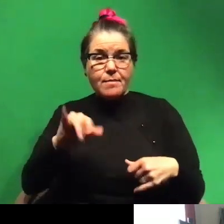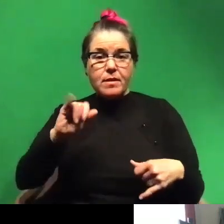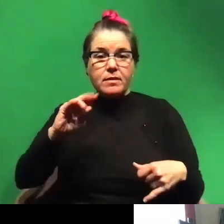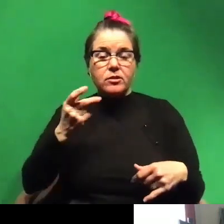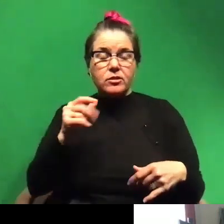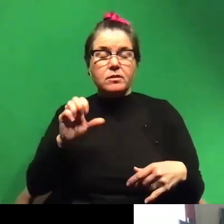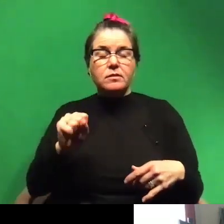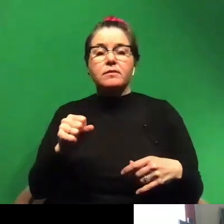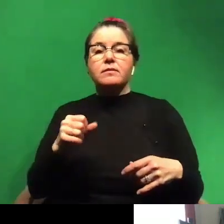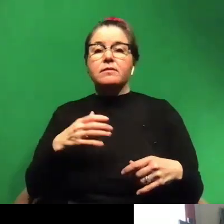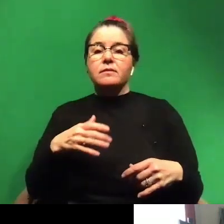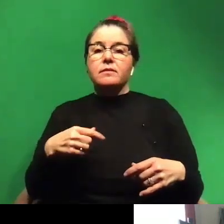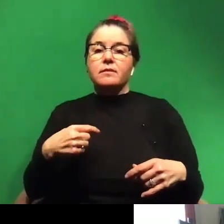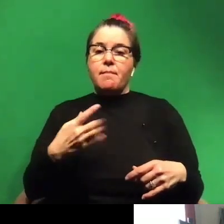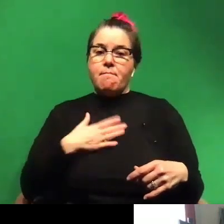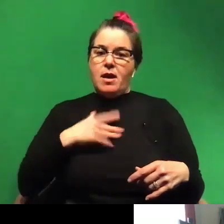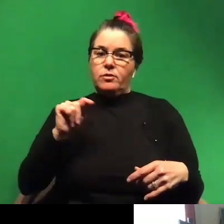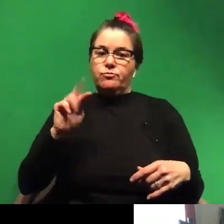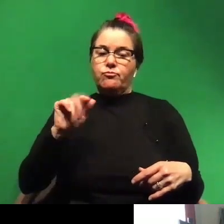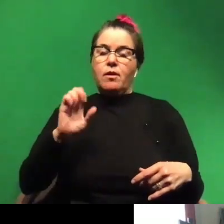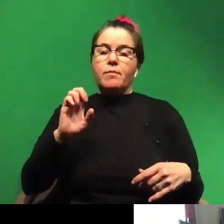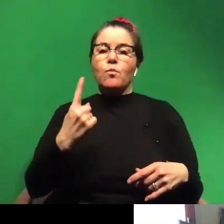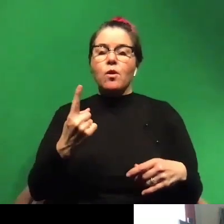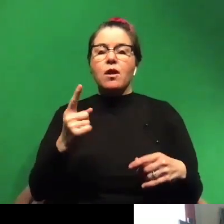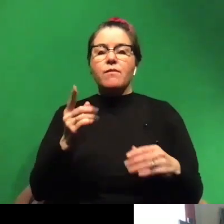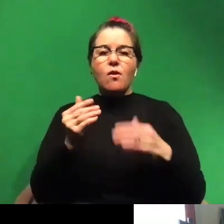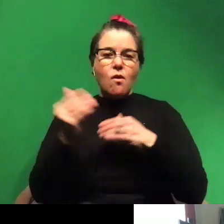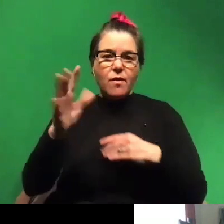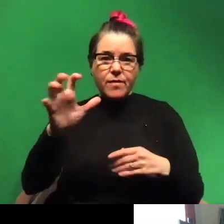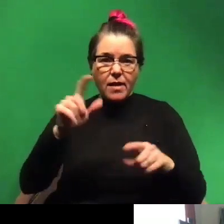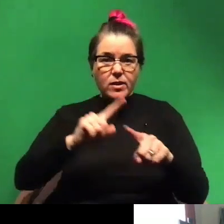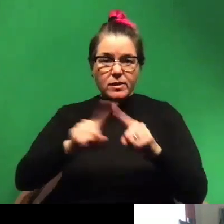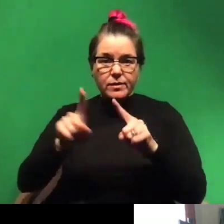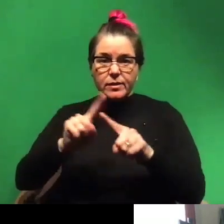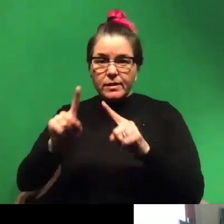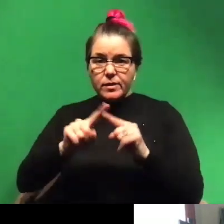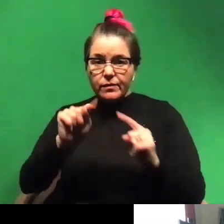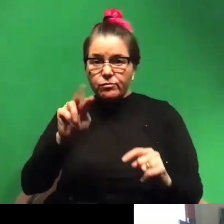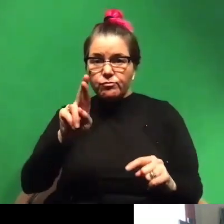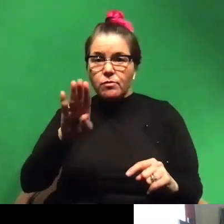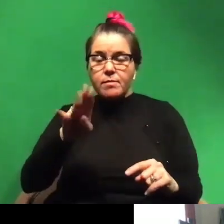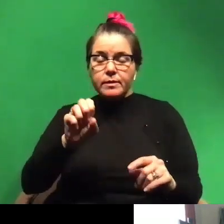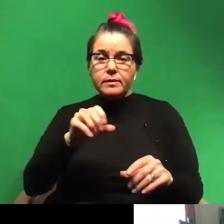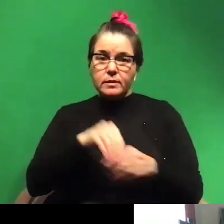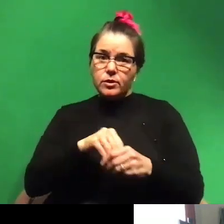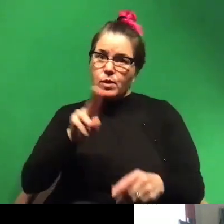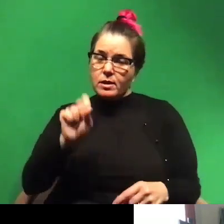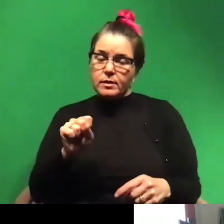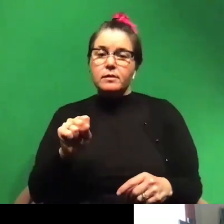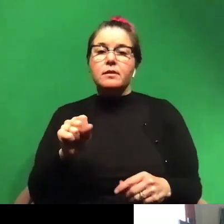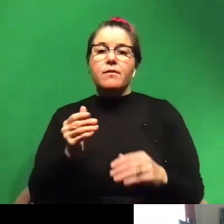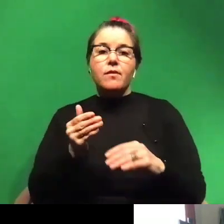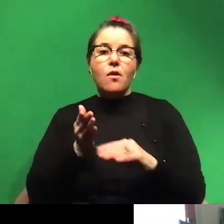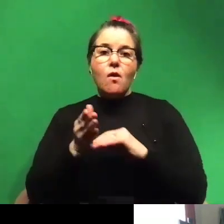Inupiaq. That's one of over 500 different tribes that we have in the United States. And there are over